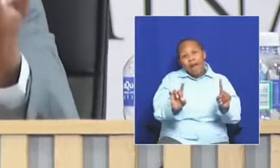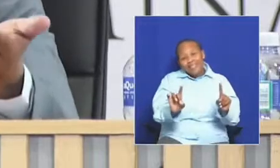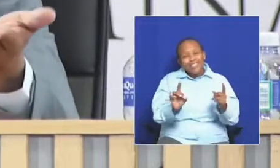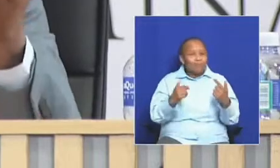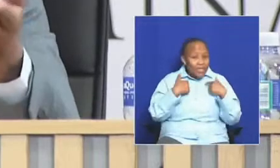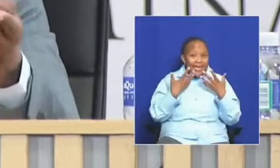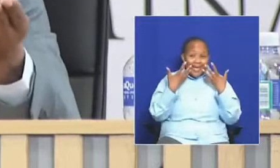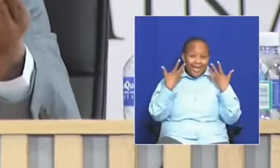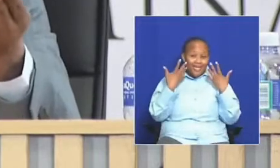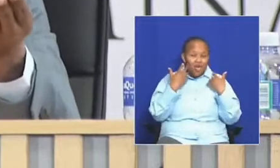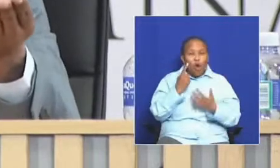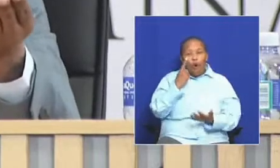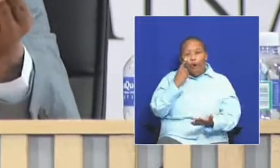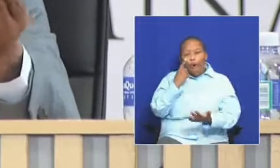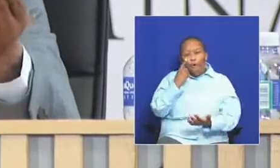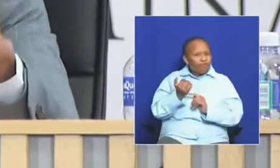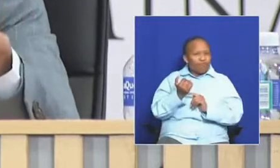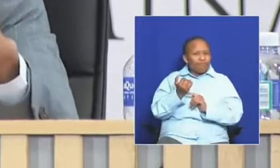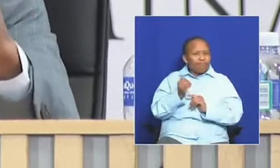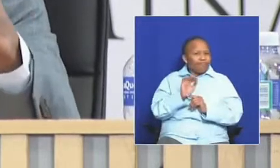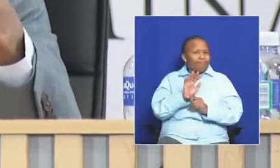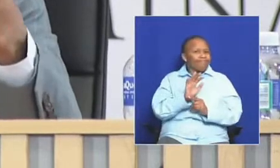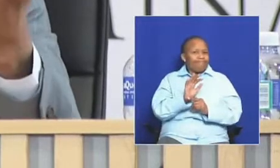because what I know is only what the